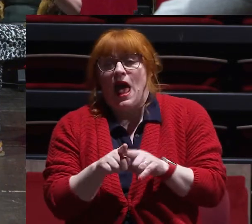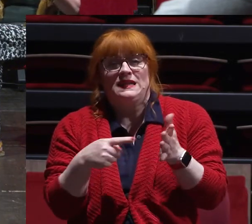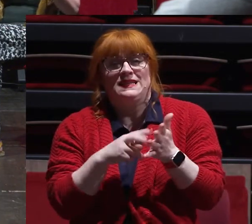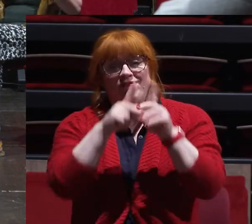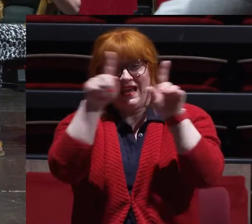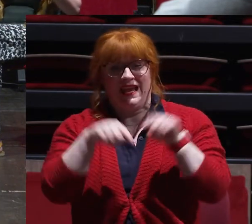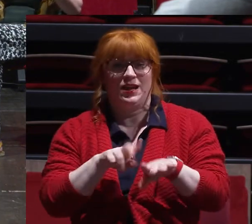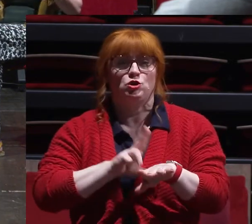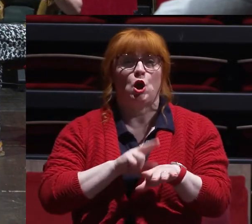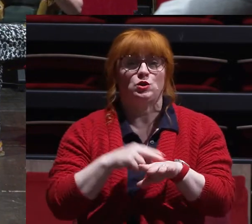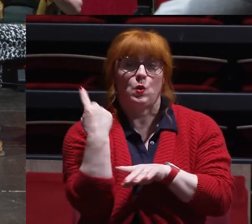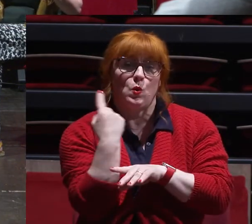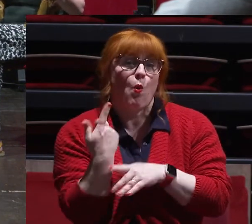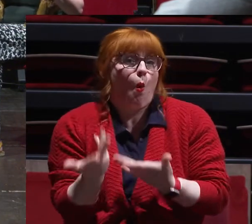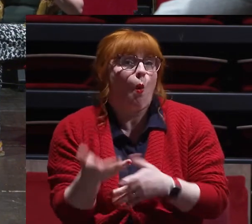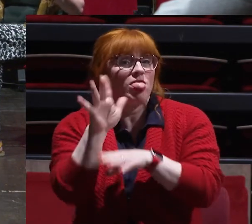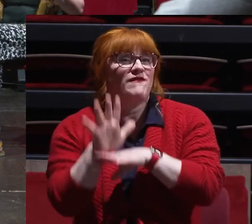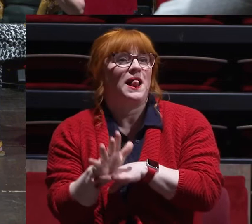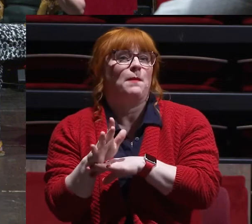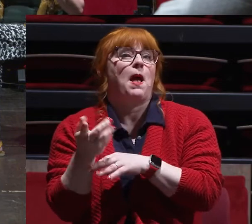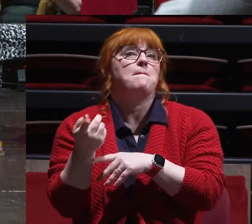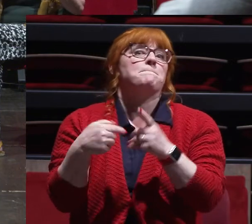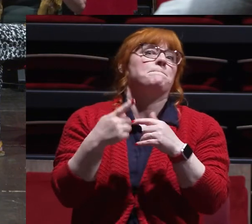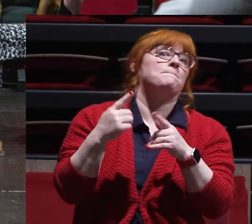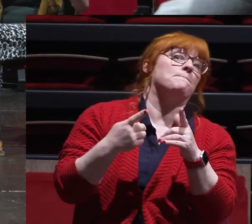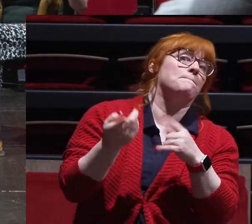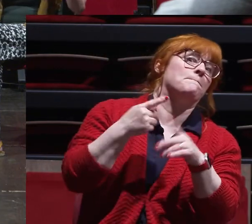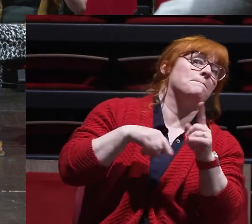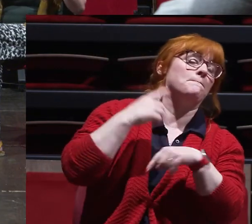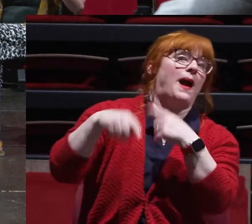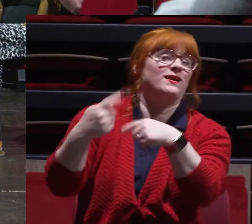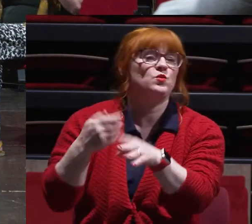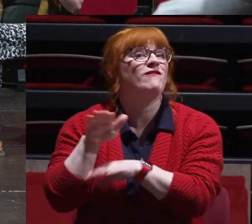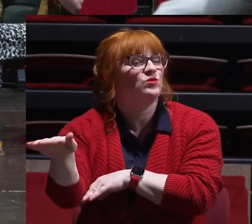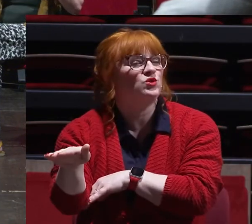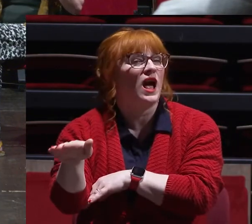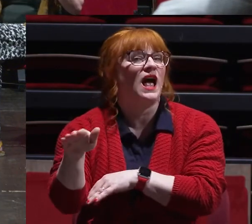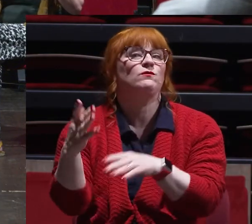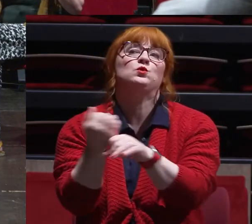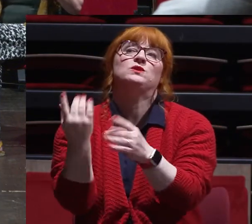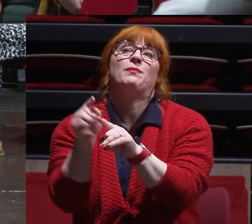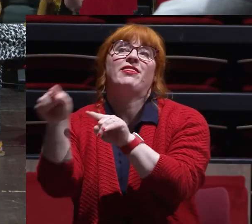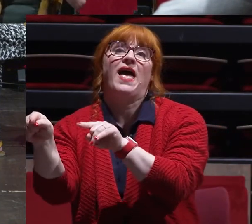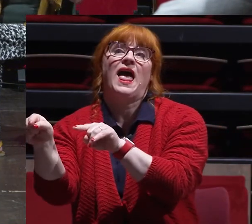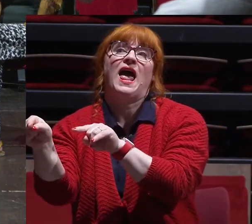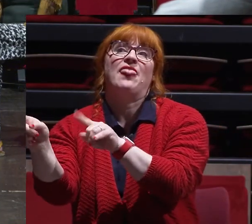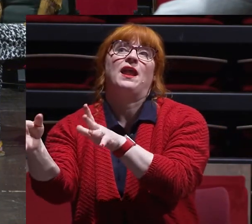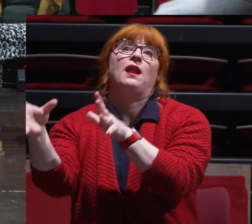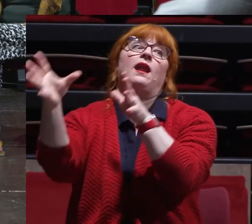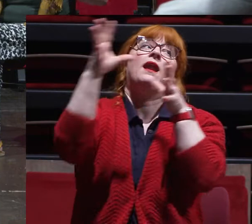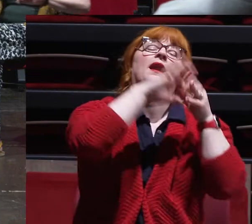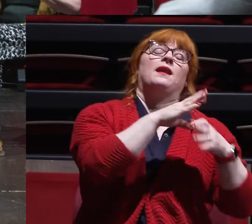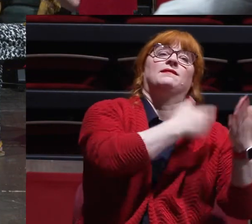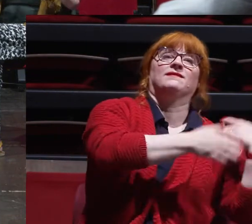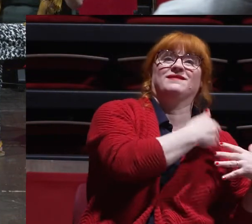is. Yeah. It's like Doctor Who or like Back to the Future. If you change something in the past, it has a ripple effect. Whatever the shape